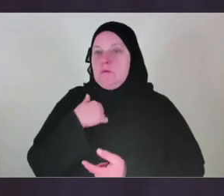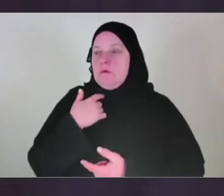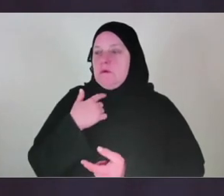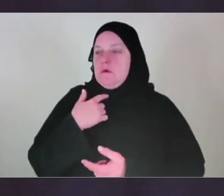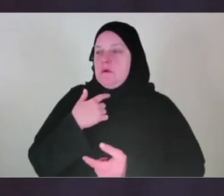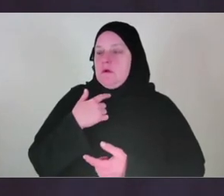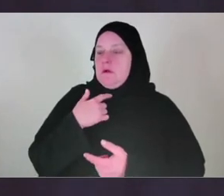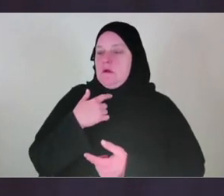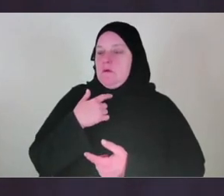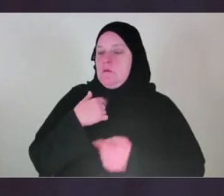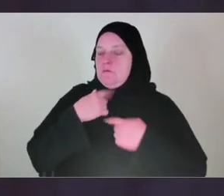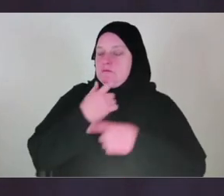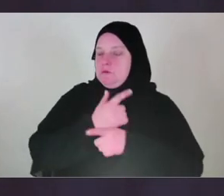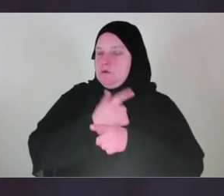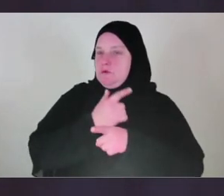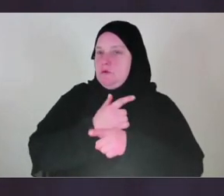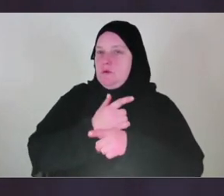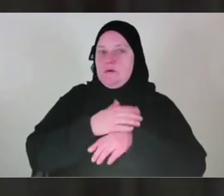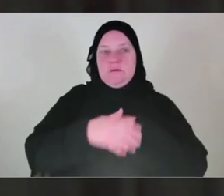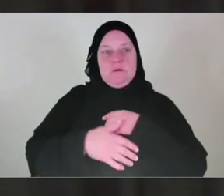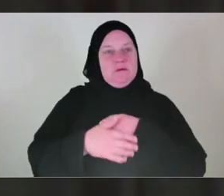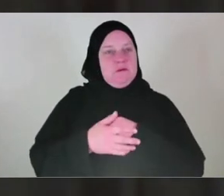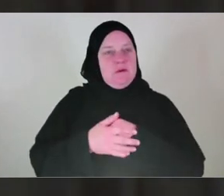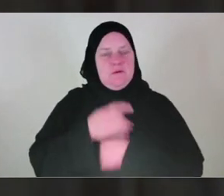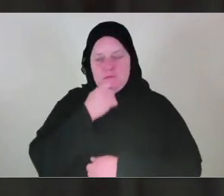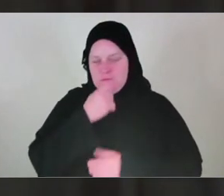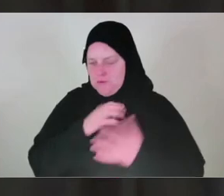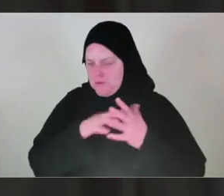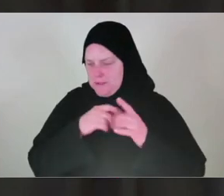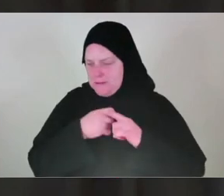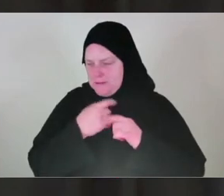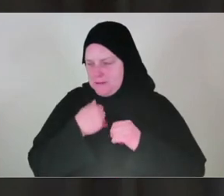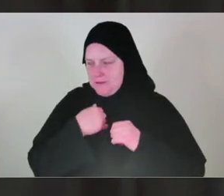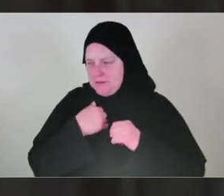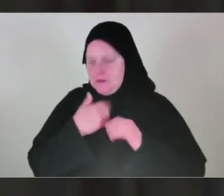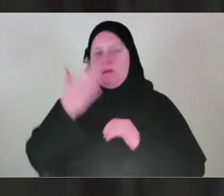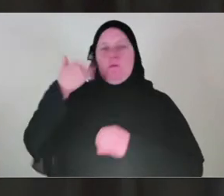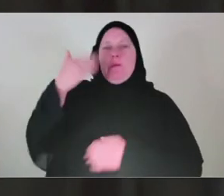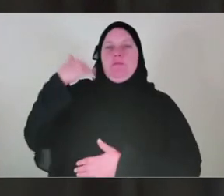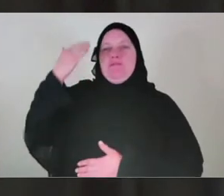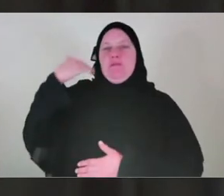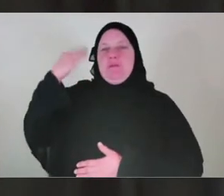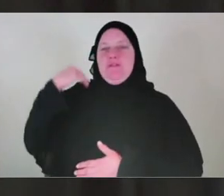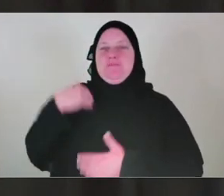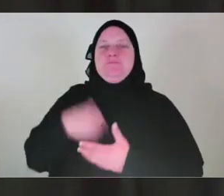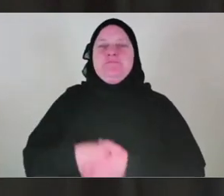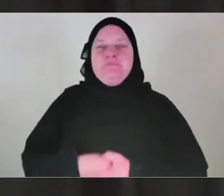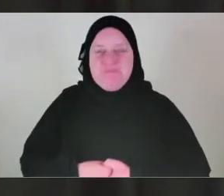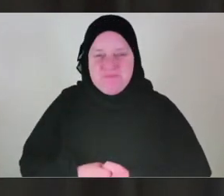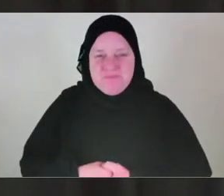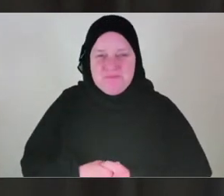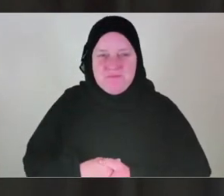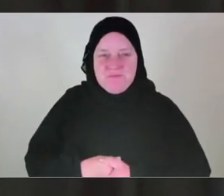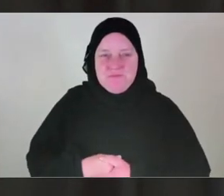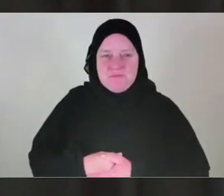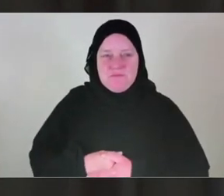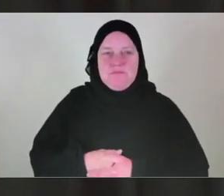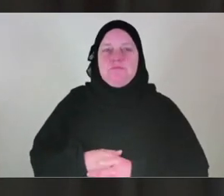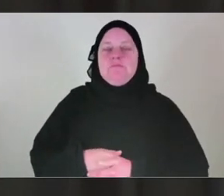commemoration. Was even longer. It wasn't civil. It was before Shah Ramadan al-Mubarak. It was in Rajab,